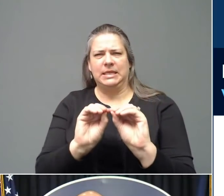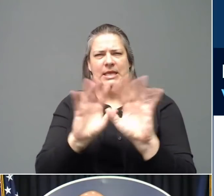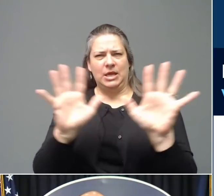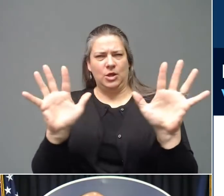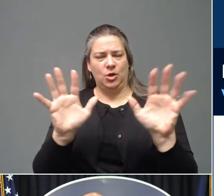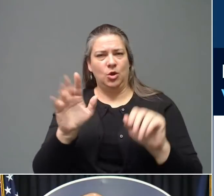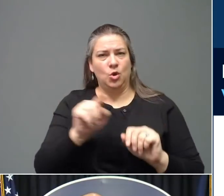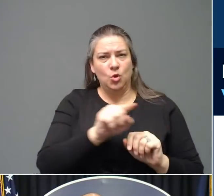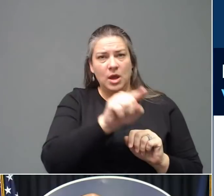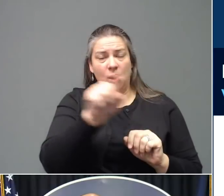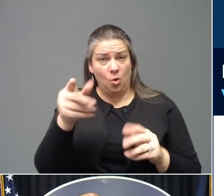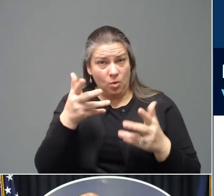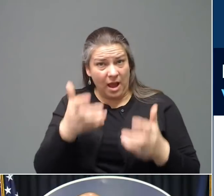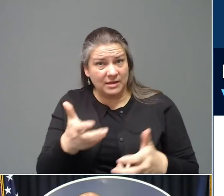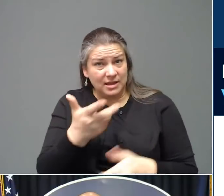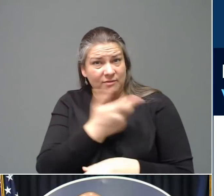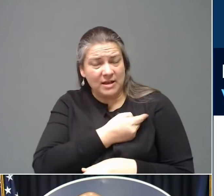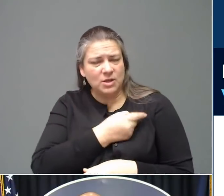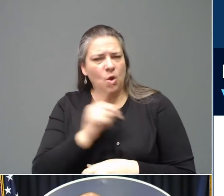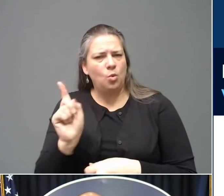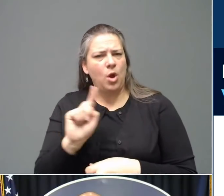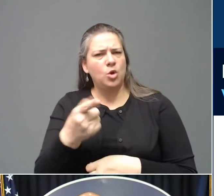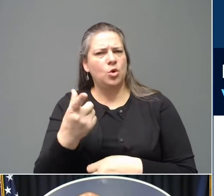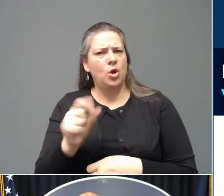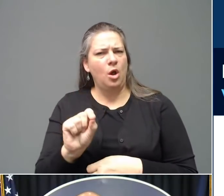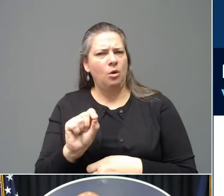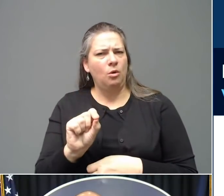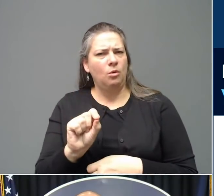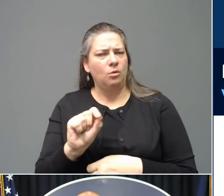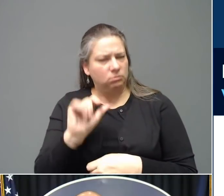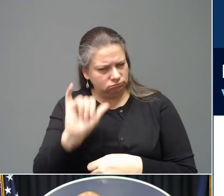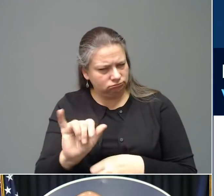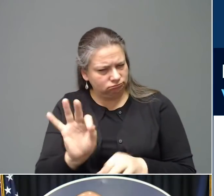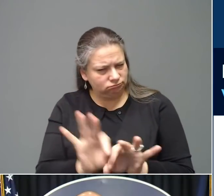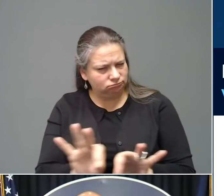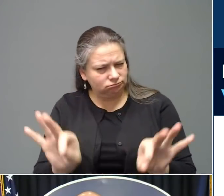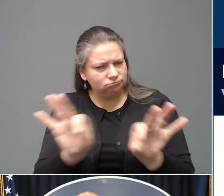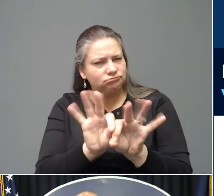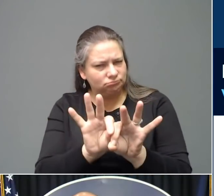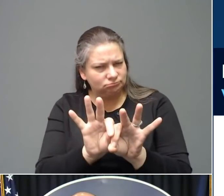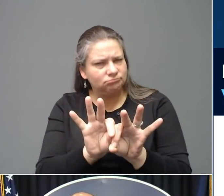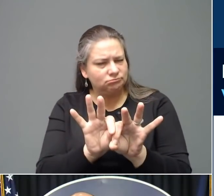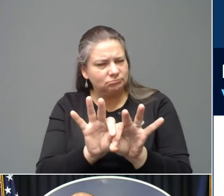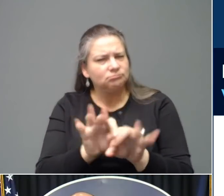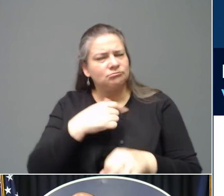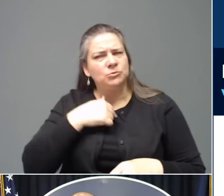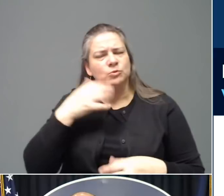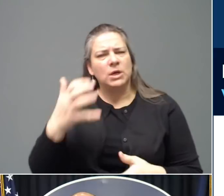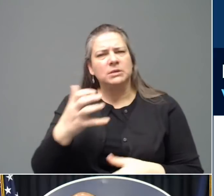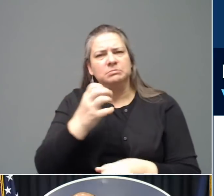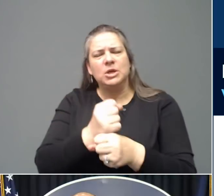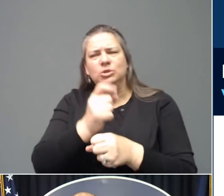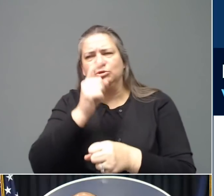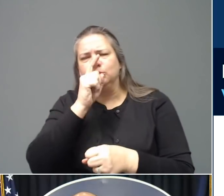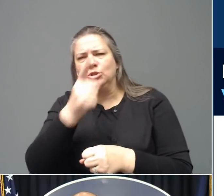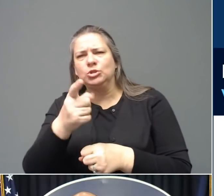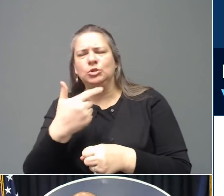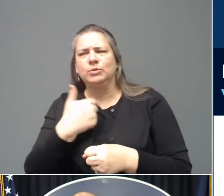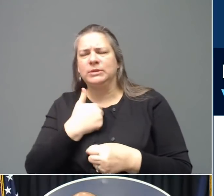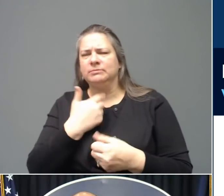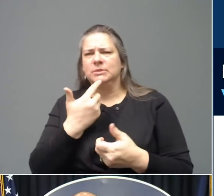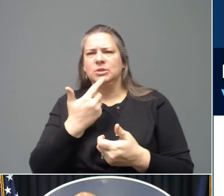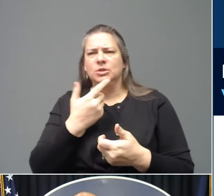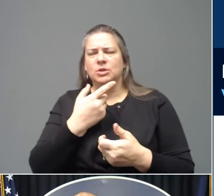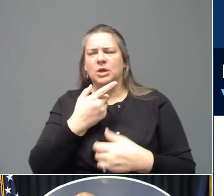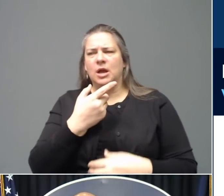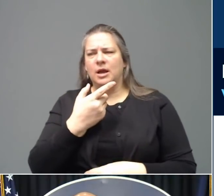vaccine. This is part of the challenge in building an entirely new network to deliver novel and innovative vaccines that we previously didn't